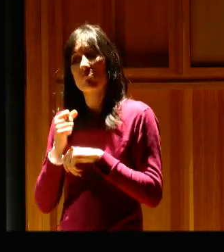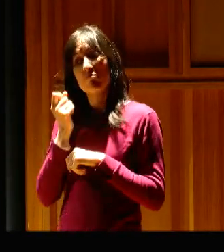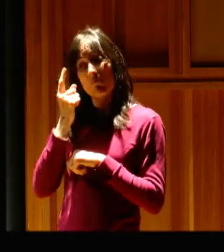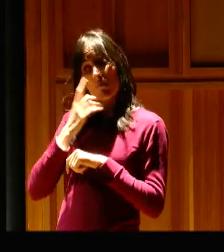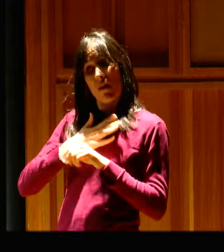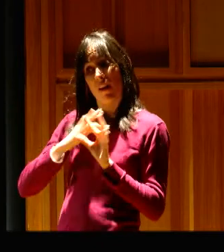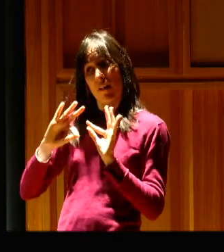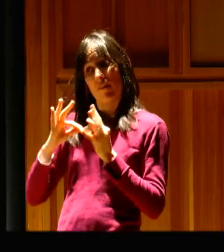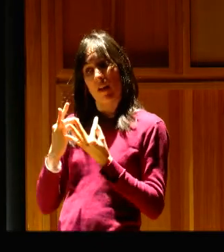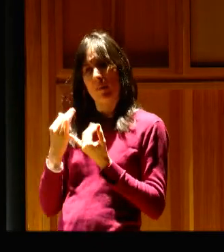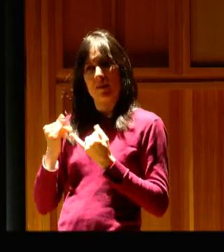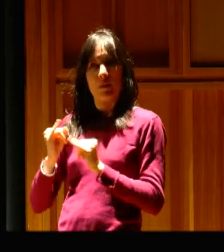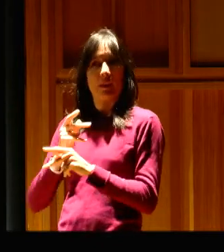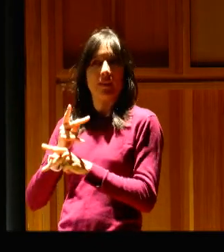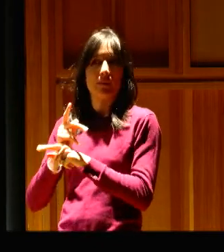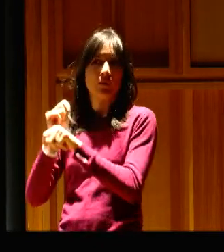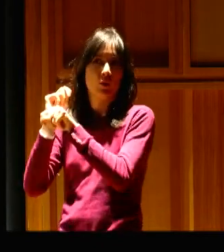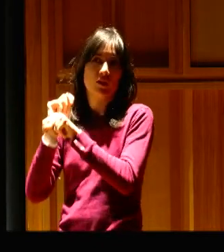resilient.